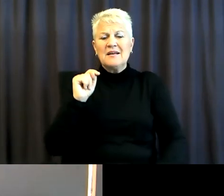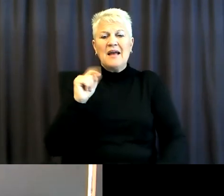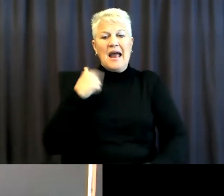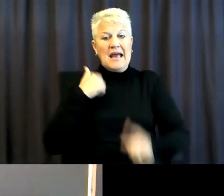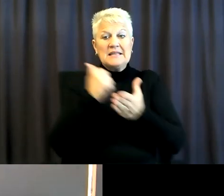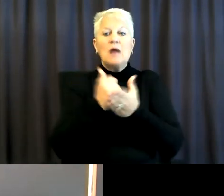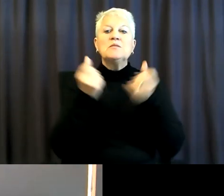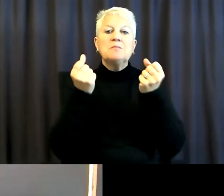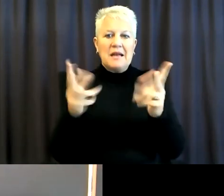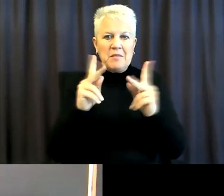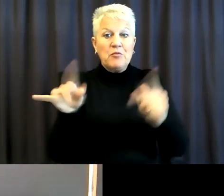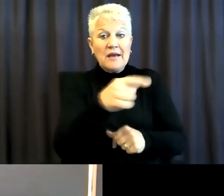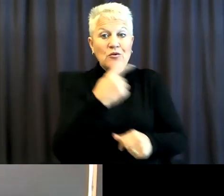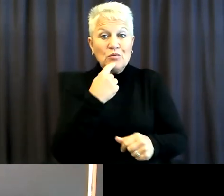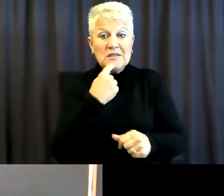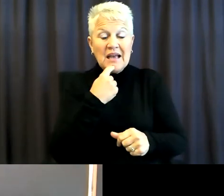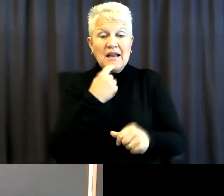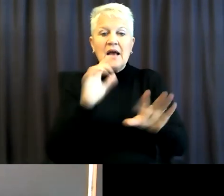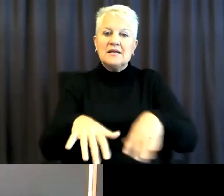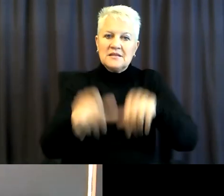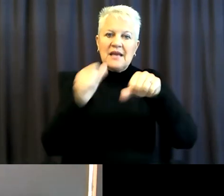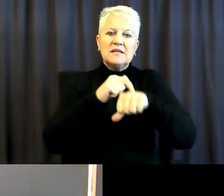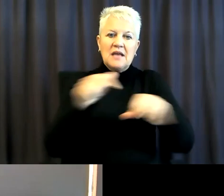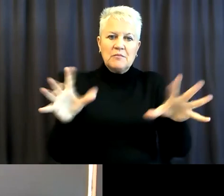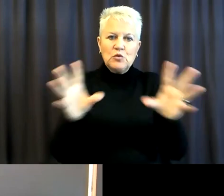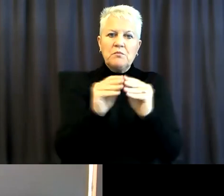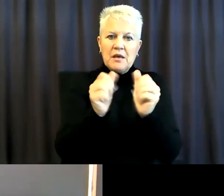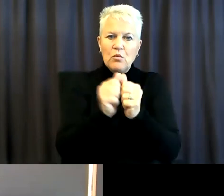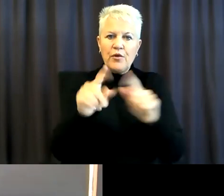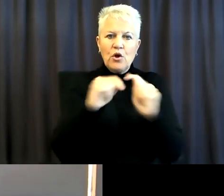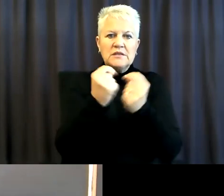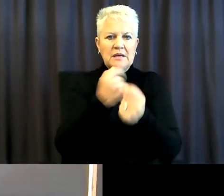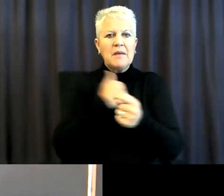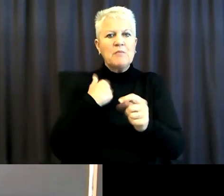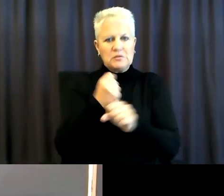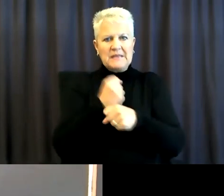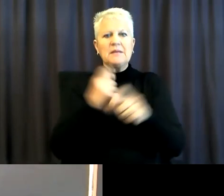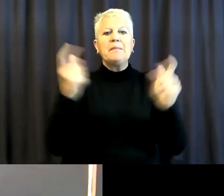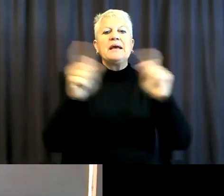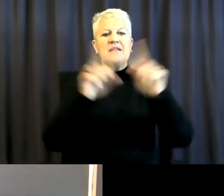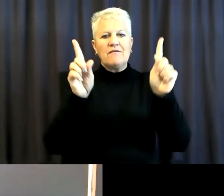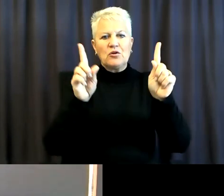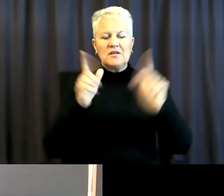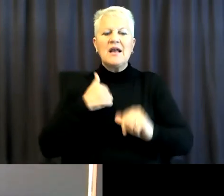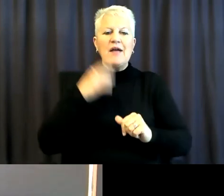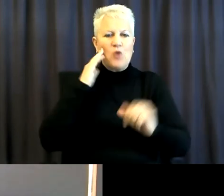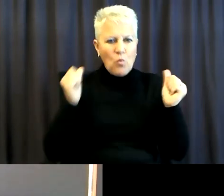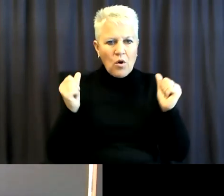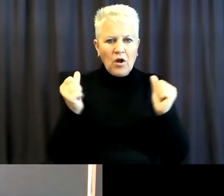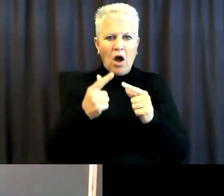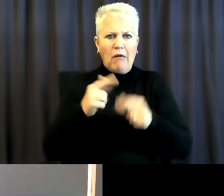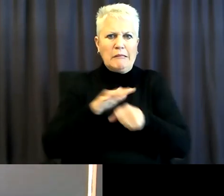of people, like you said, taking the time to meet with your team members makes a big difference. And I know we're all pressed for